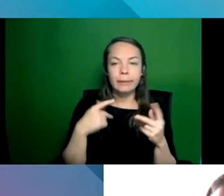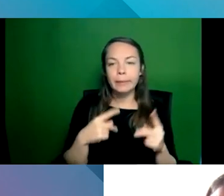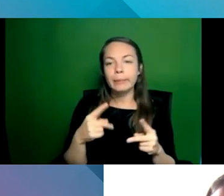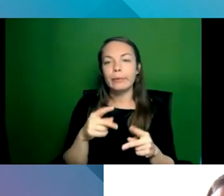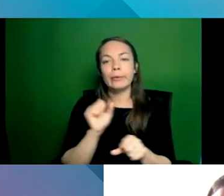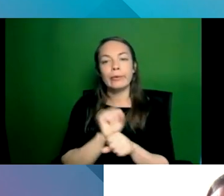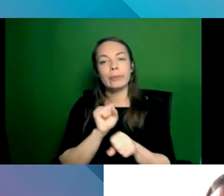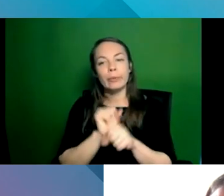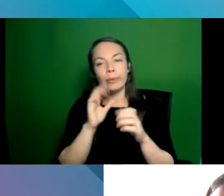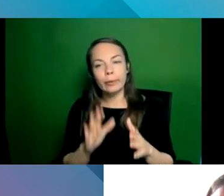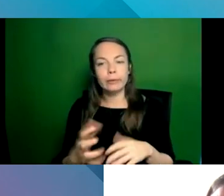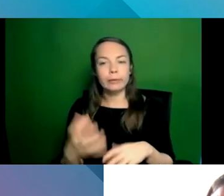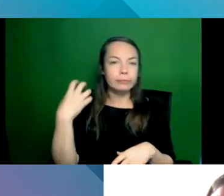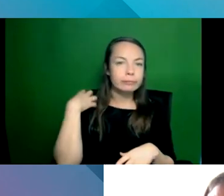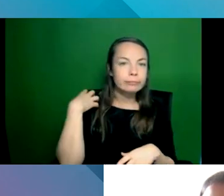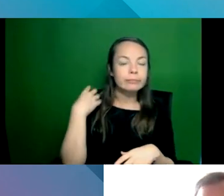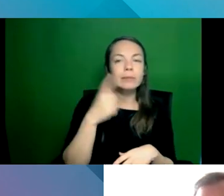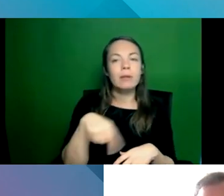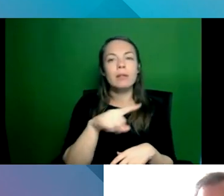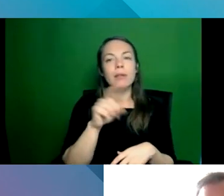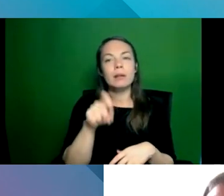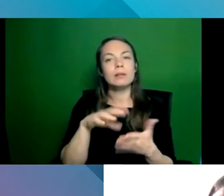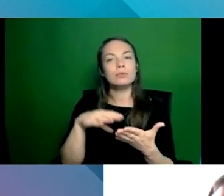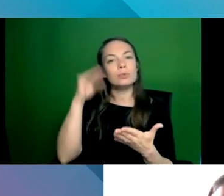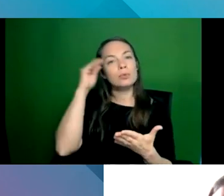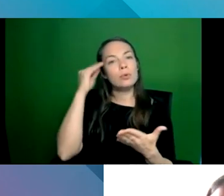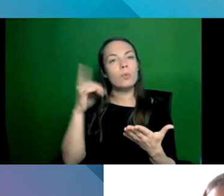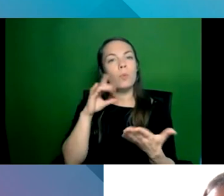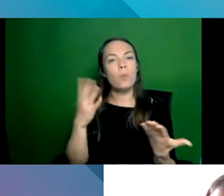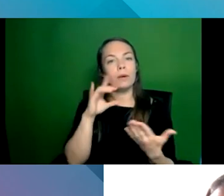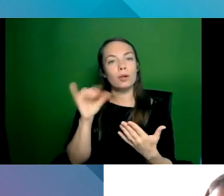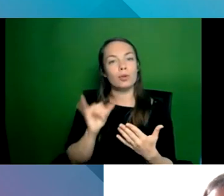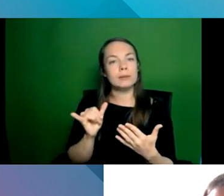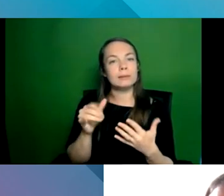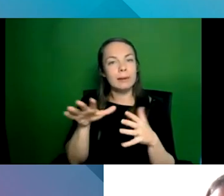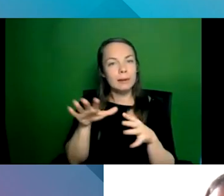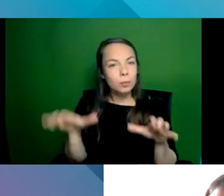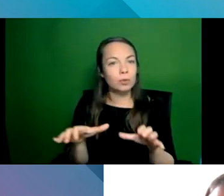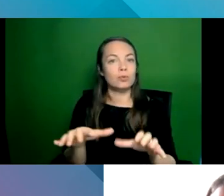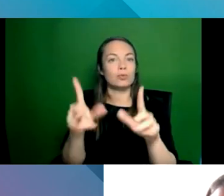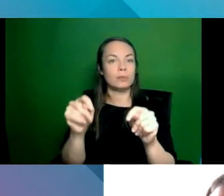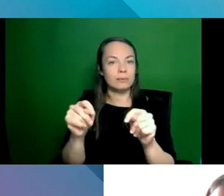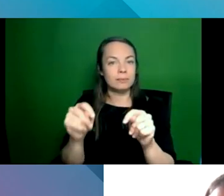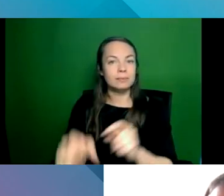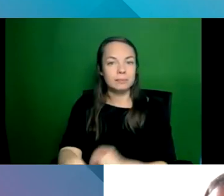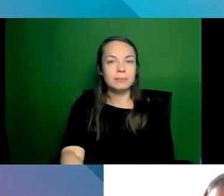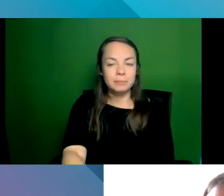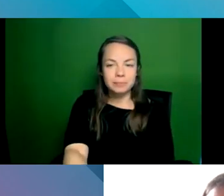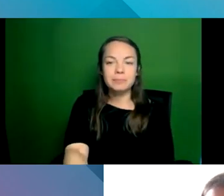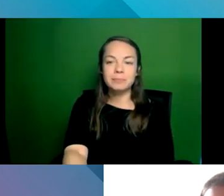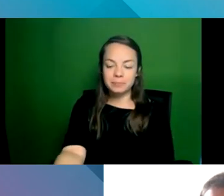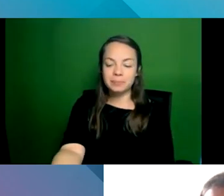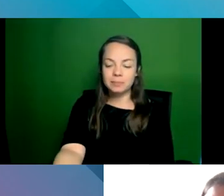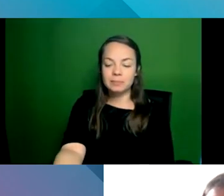employers, to learn about the what it looks like in practice, I think the better. Yeah, I love that